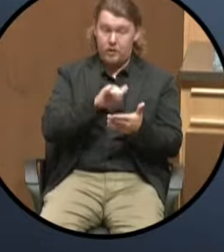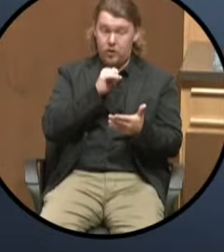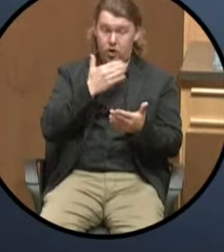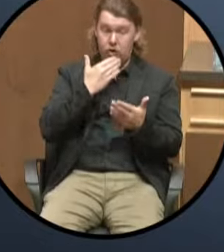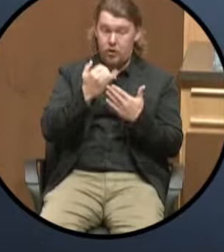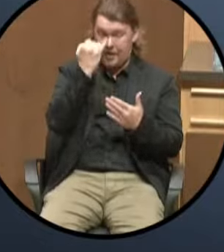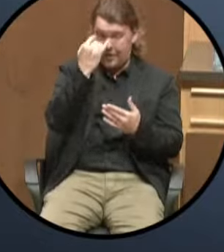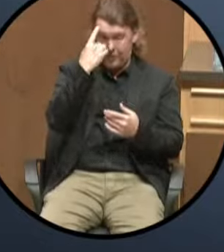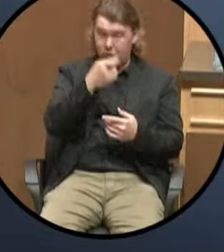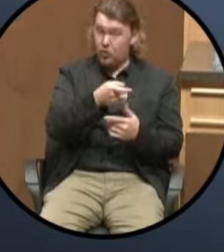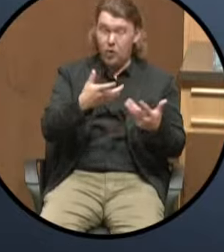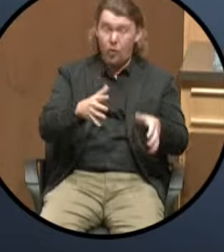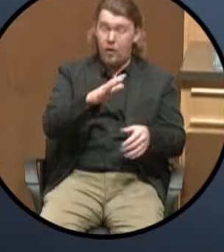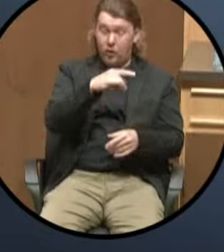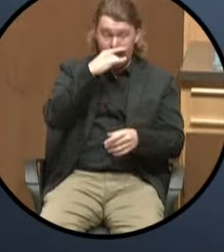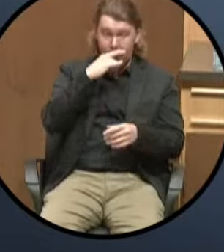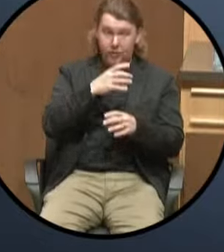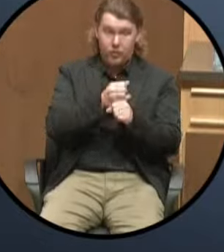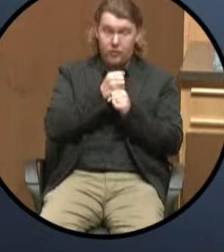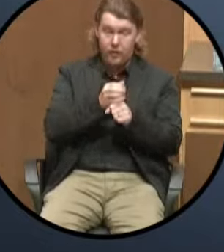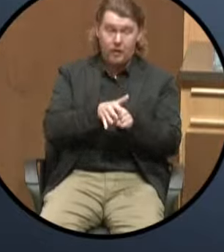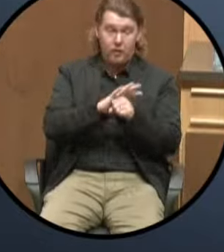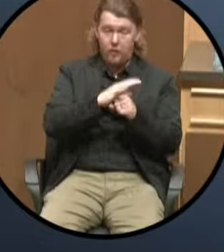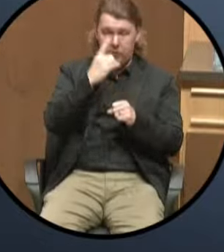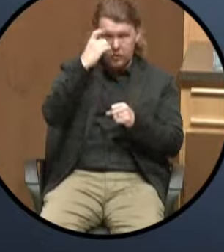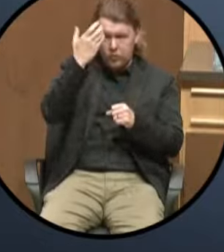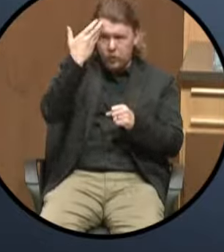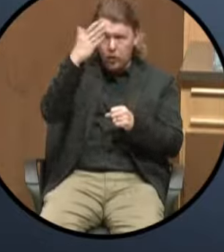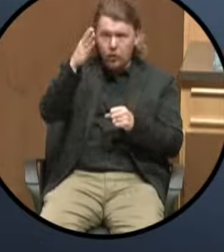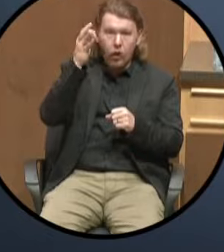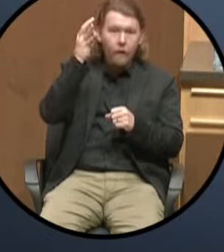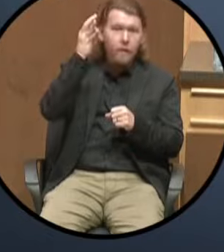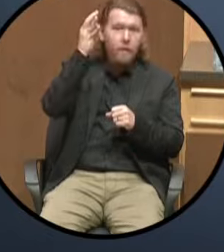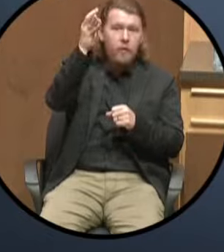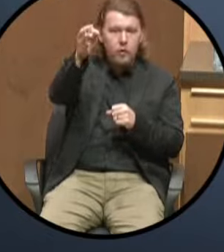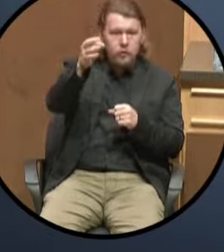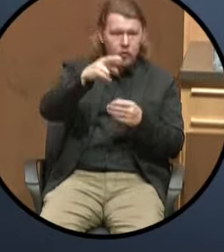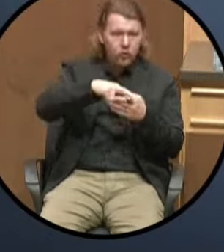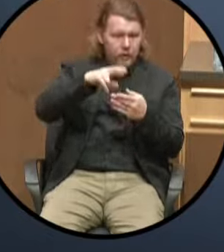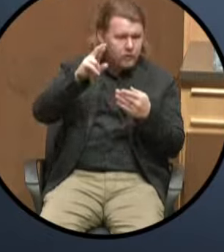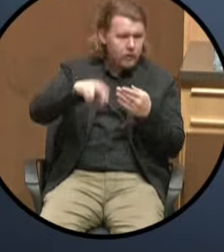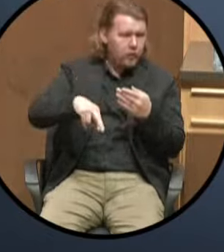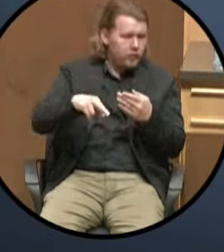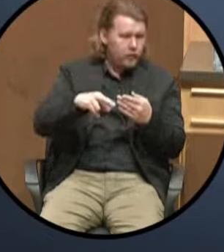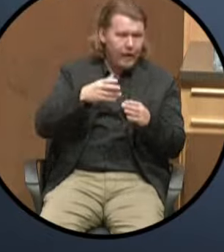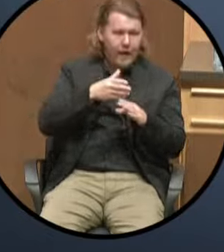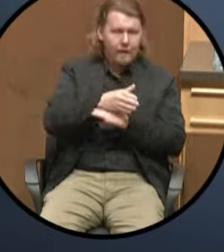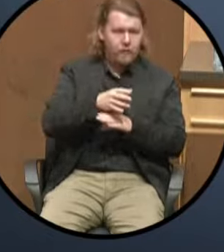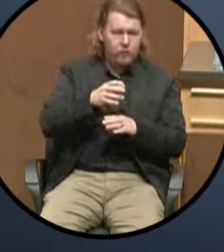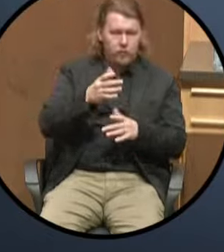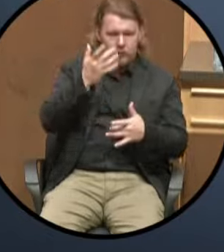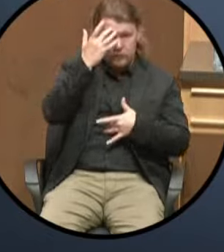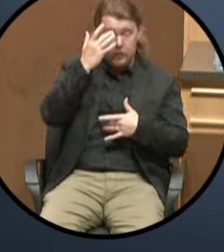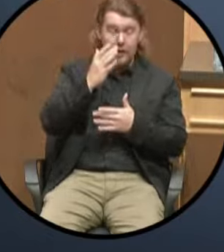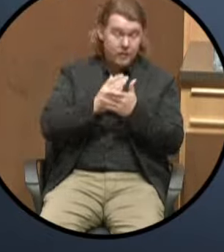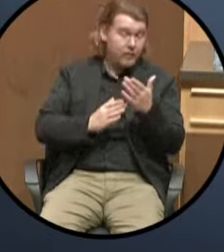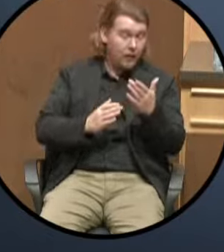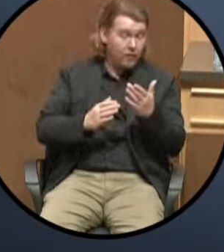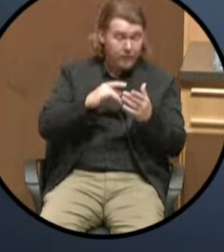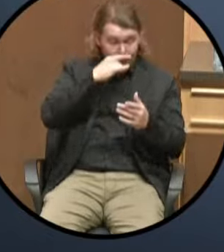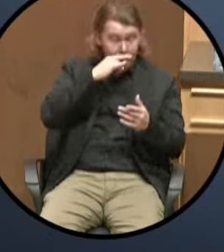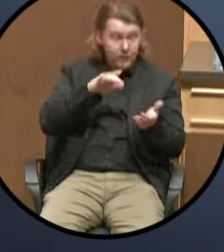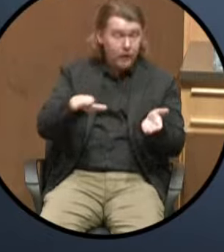don't want your child to get COVID because we don't know the long-term side effects of COVID in children, and we do know that it can kill some